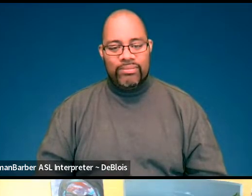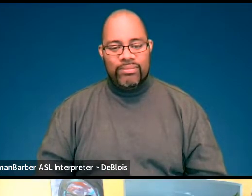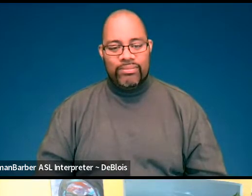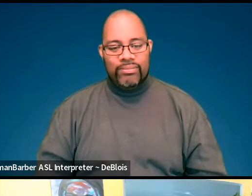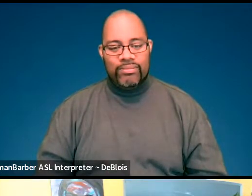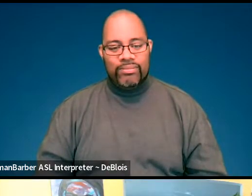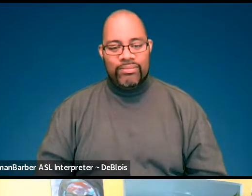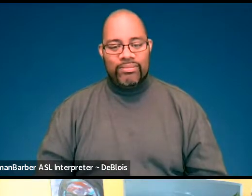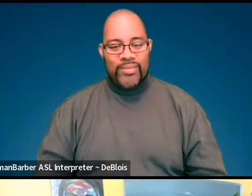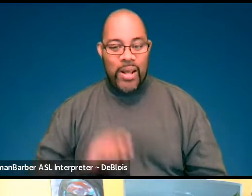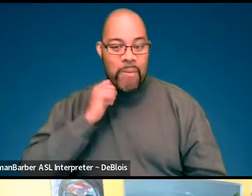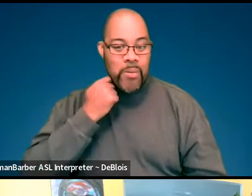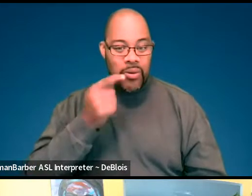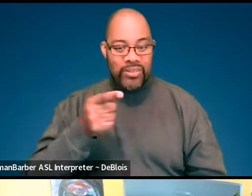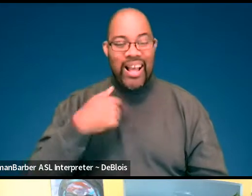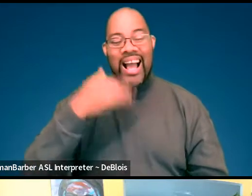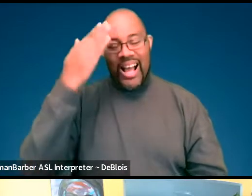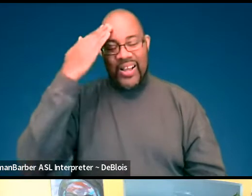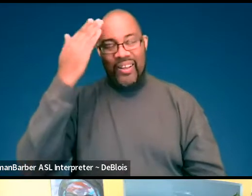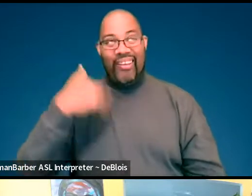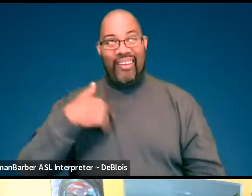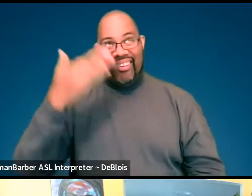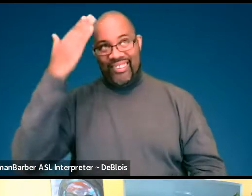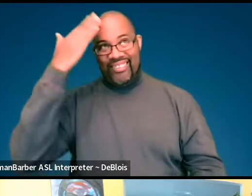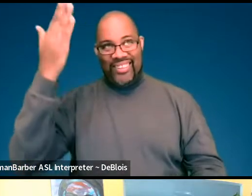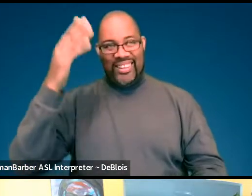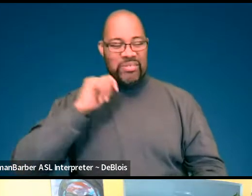You're muted. I know, I'm like, duh.